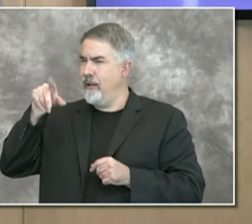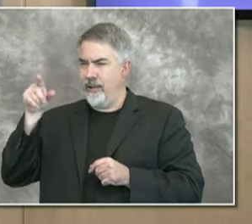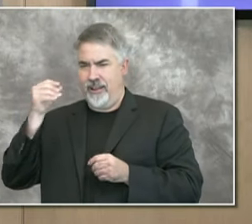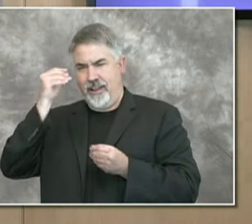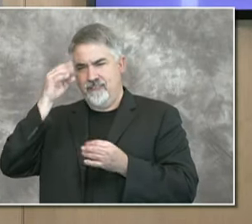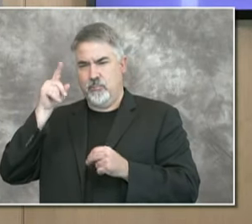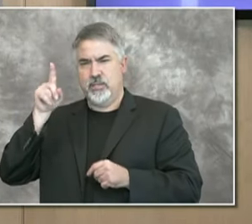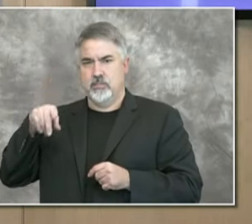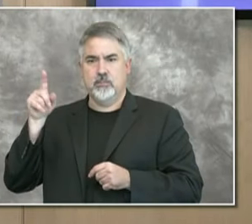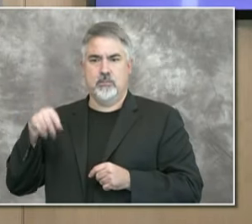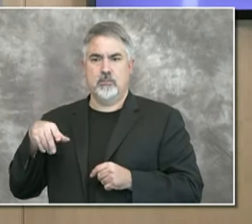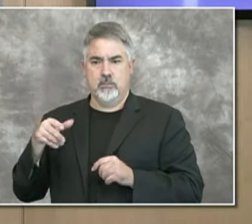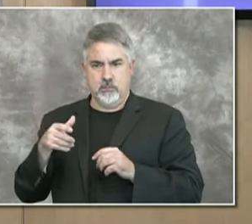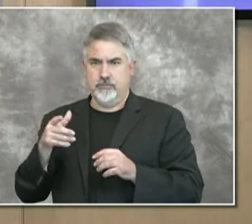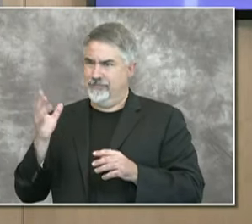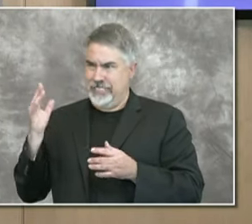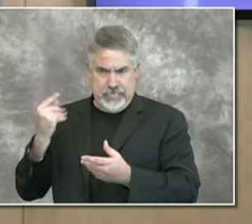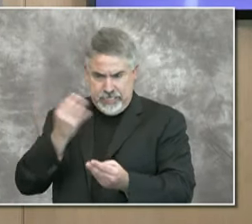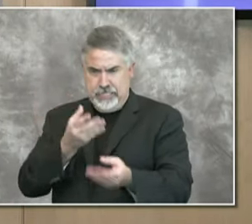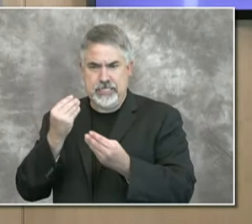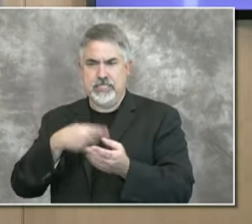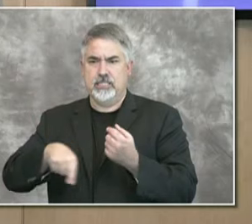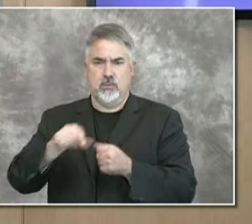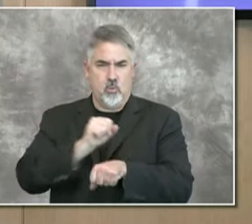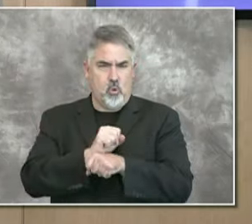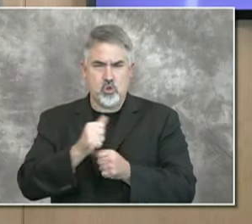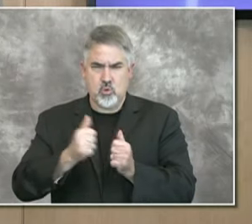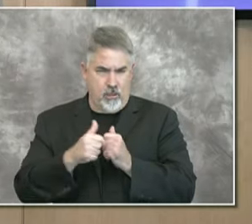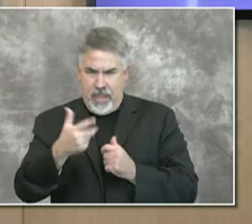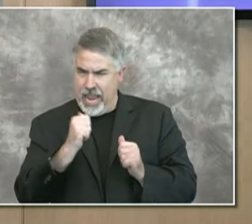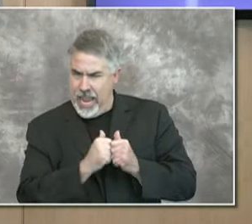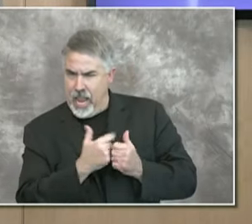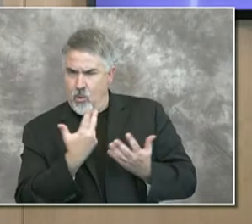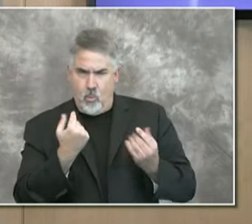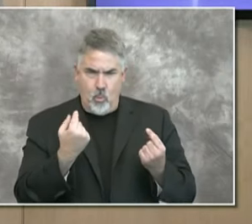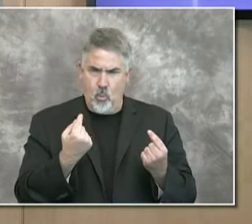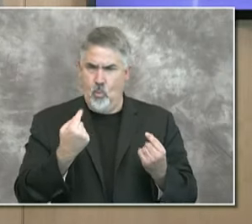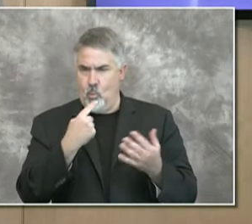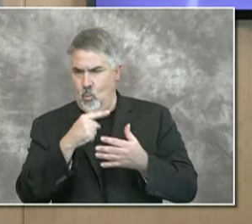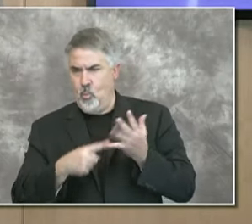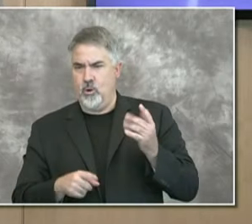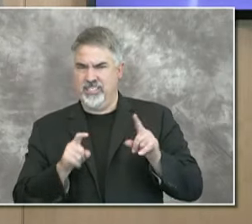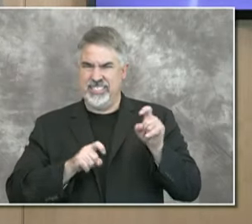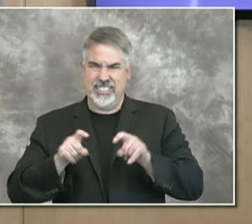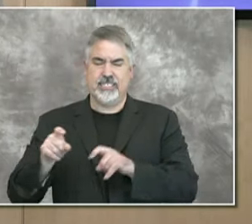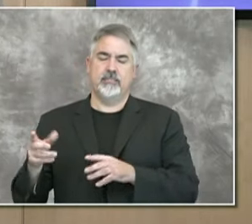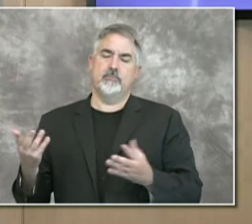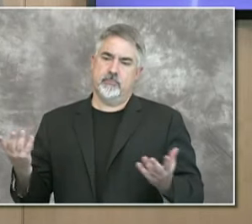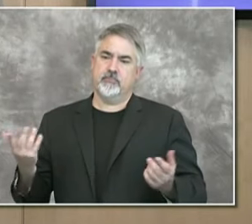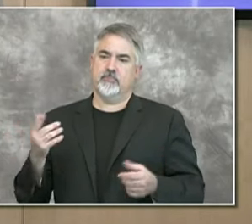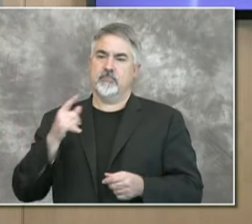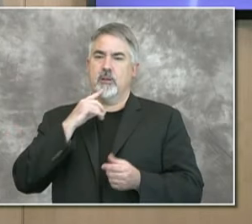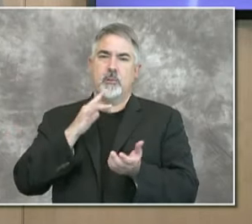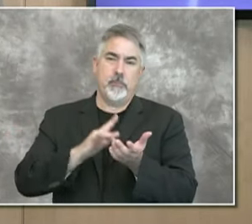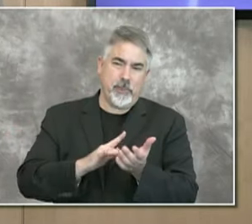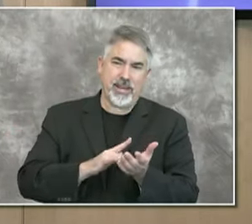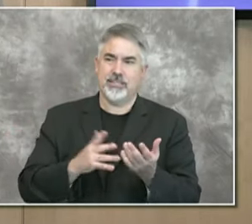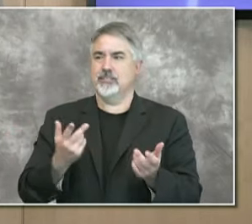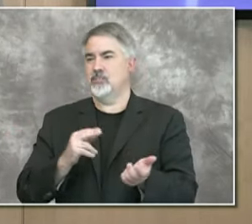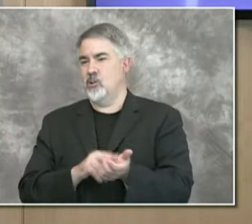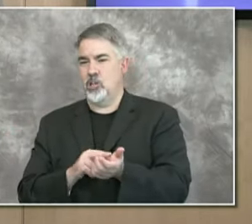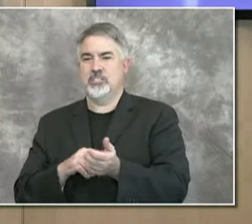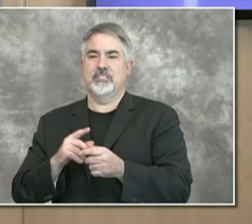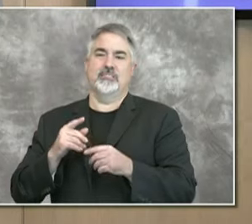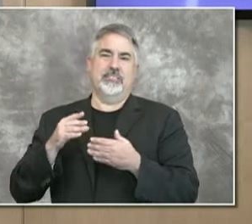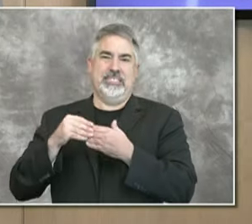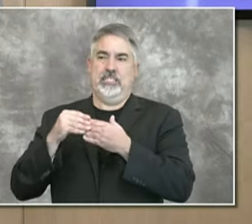constant collaboration, all-inclusive tables with executive, medical, nursing leadership, if